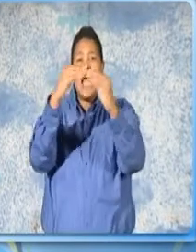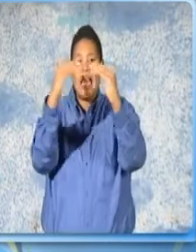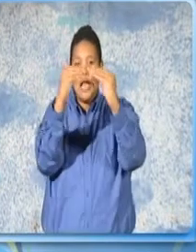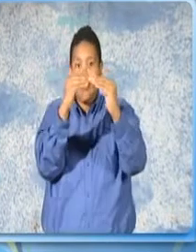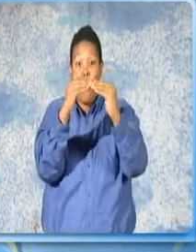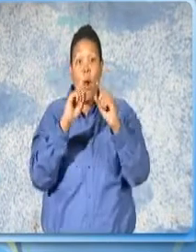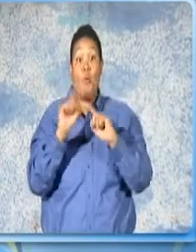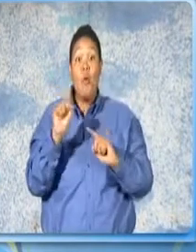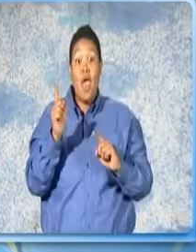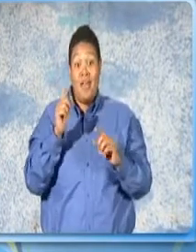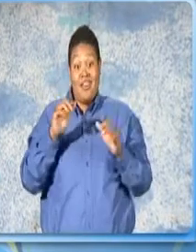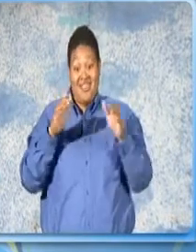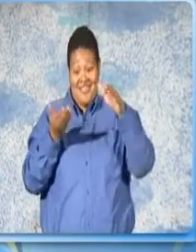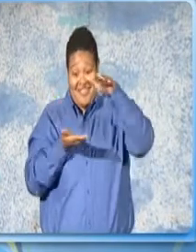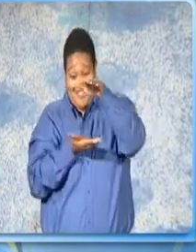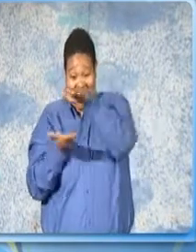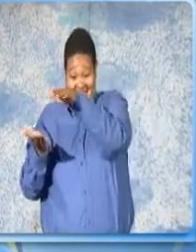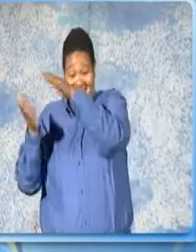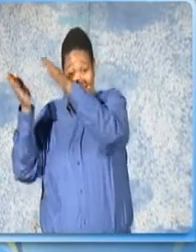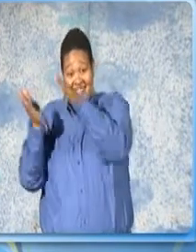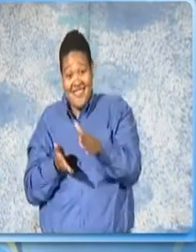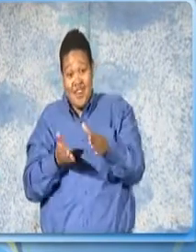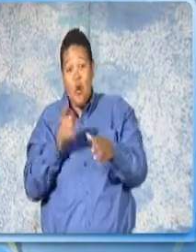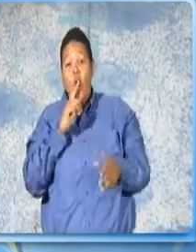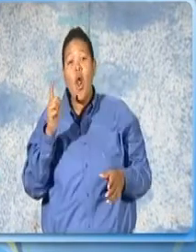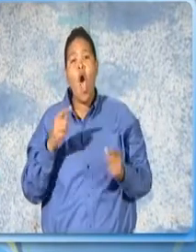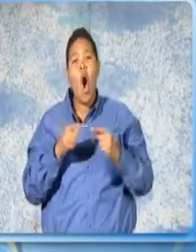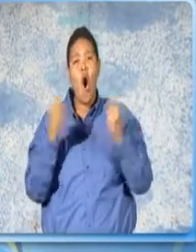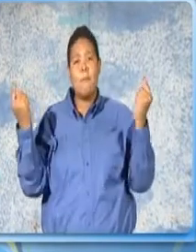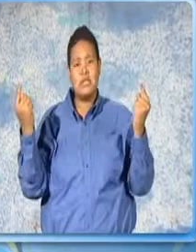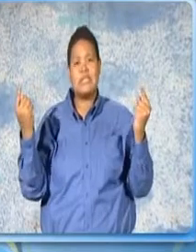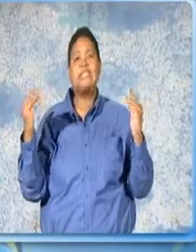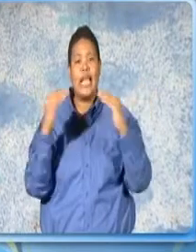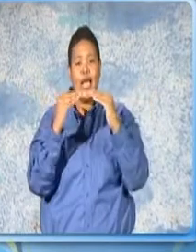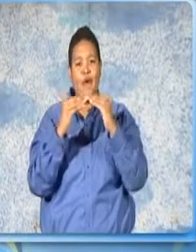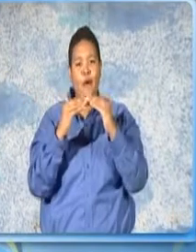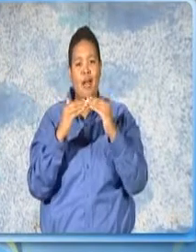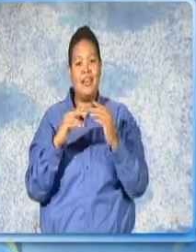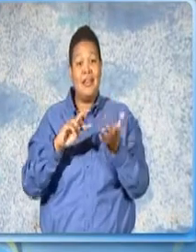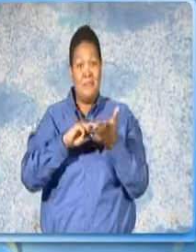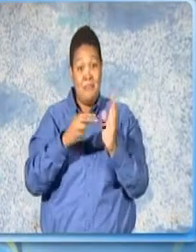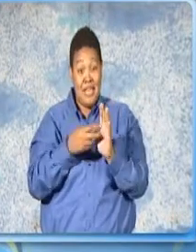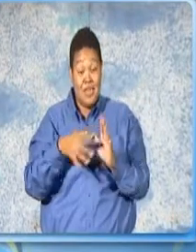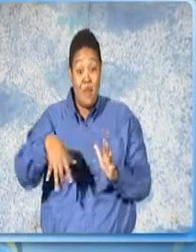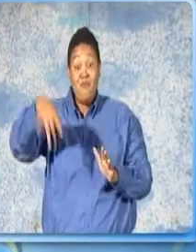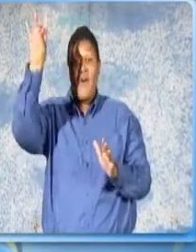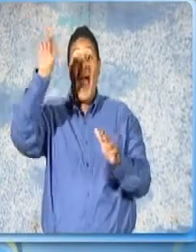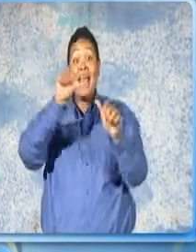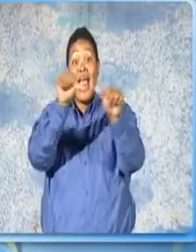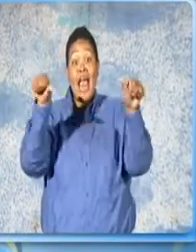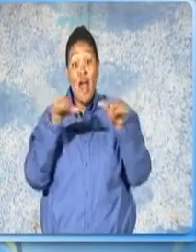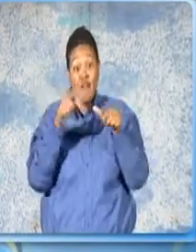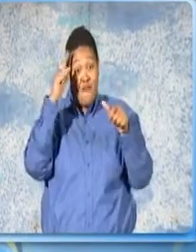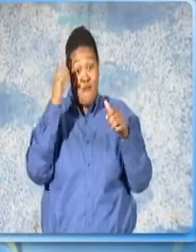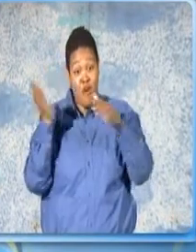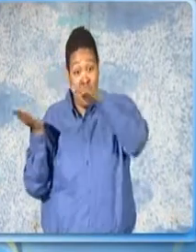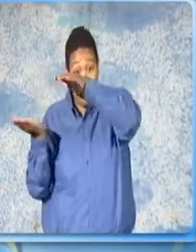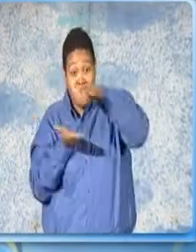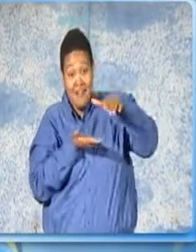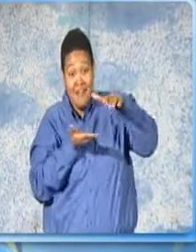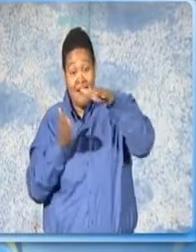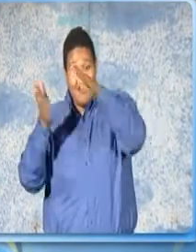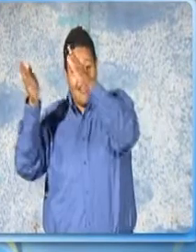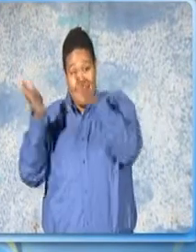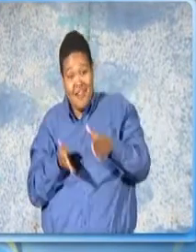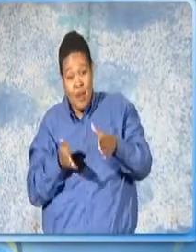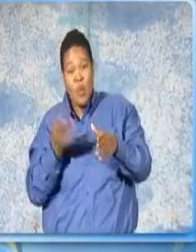a parallelogram, only opposite angles are equal. This means that to find the area of the parallelogram, we use